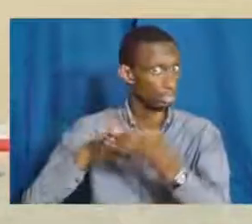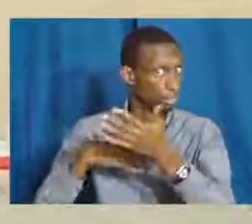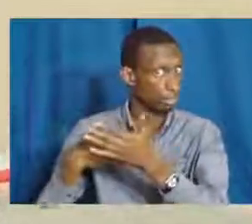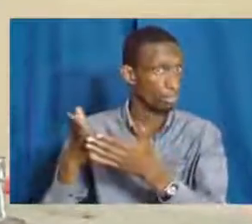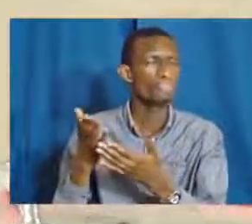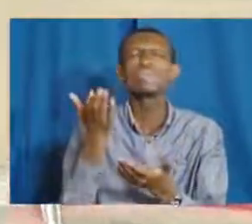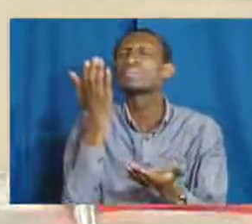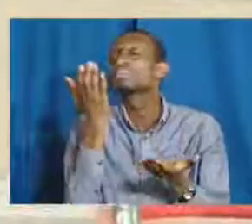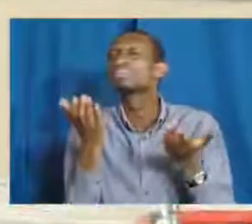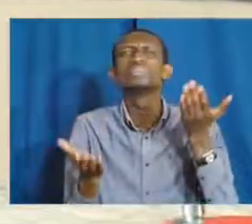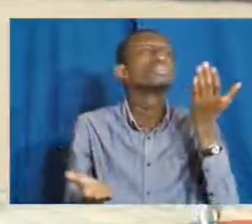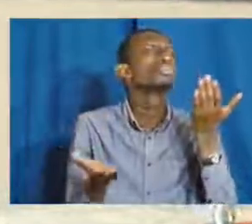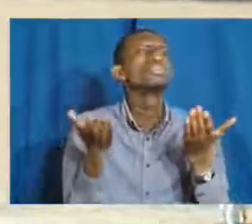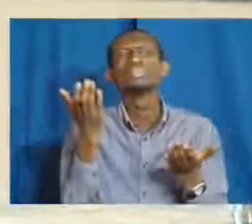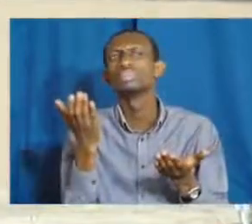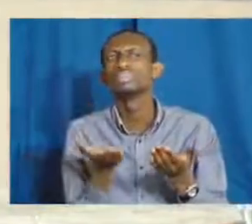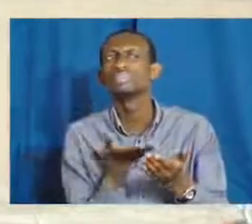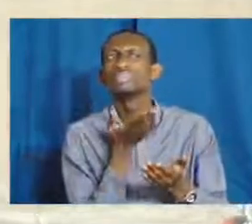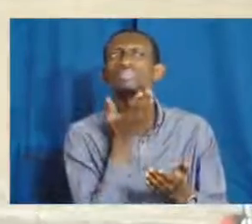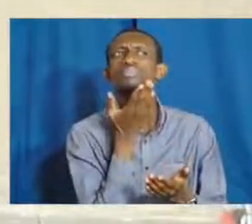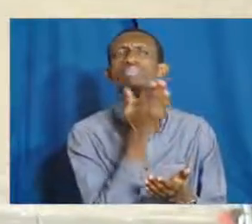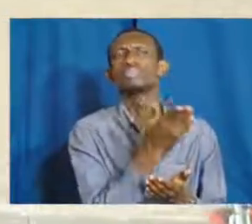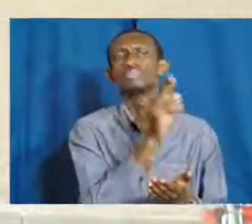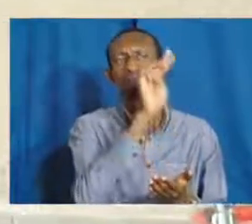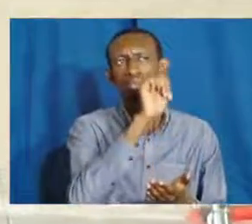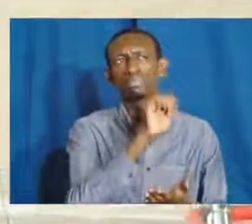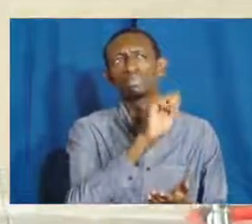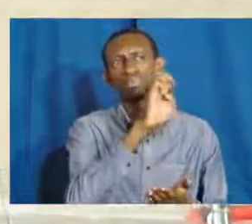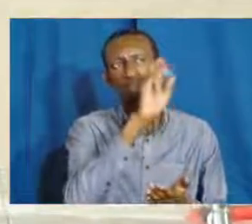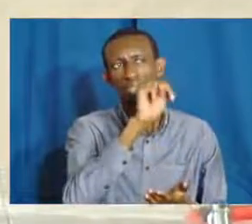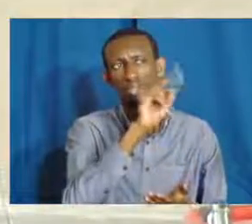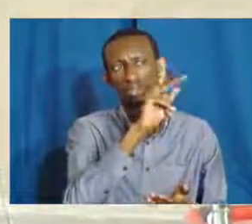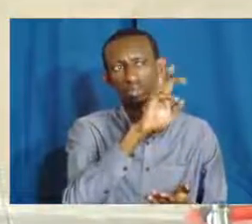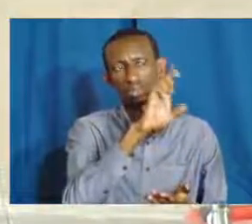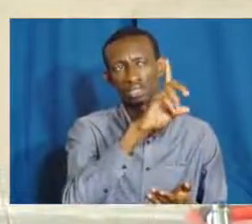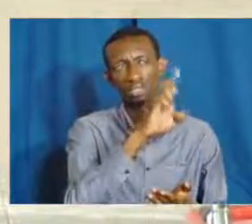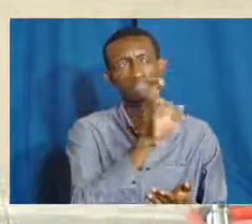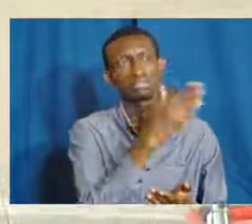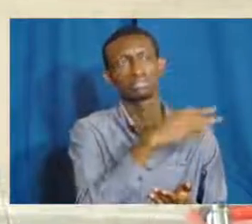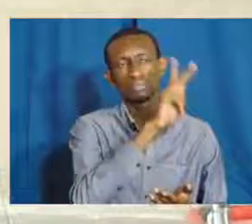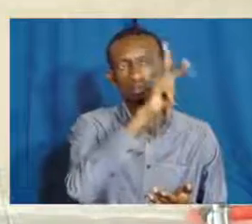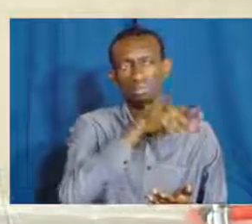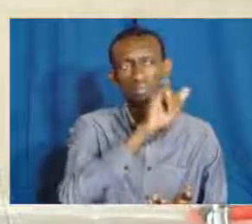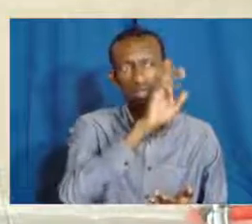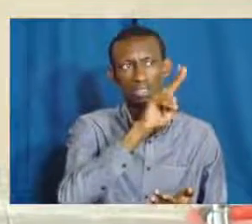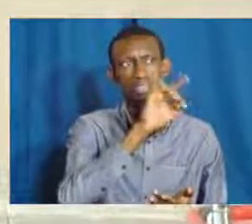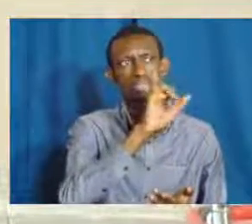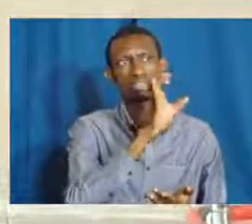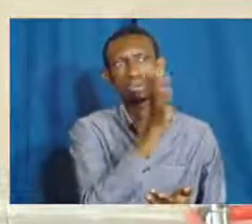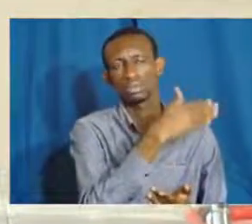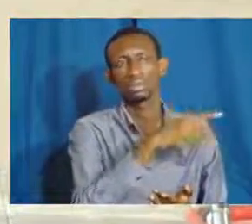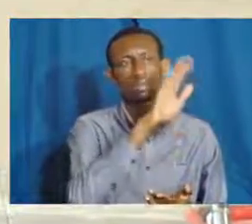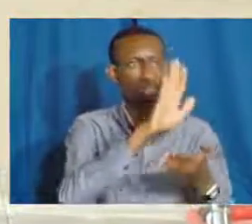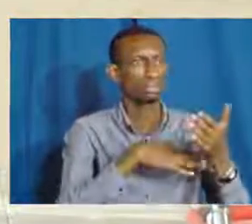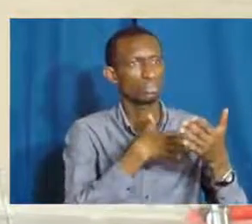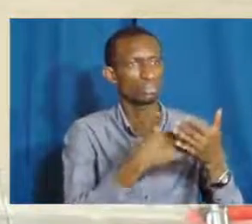to compare it with the Mendeleev's periodic table, which we have here. Yesterday I talked about the